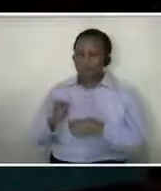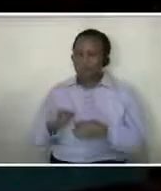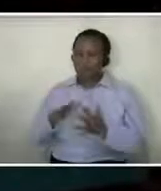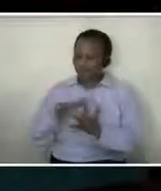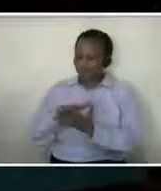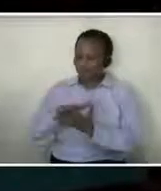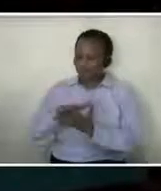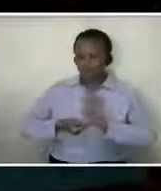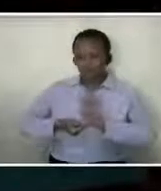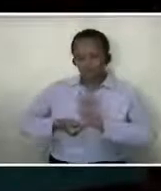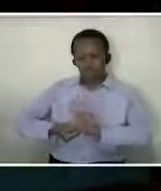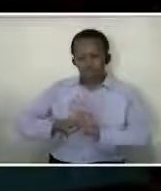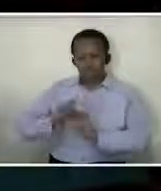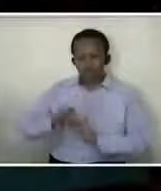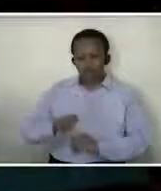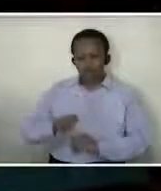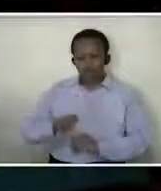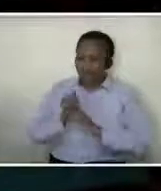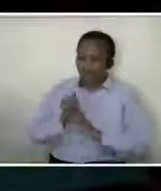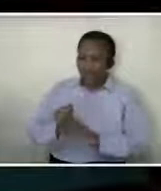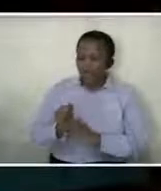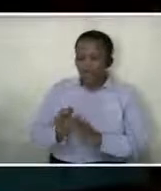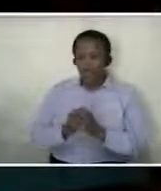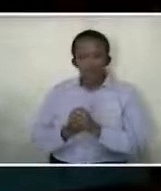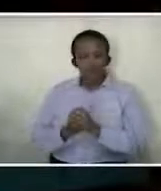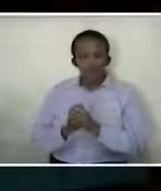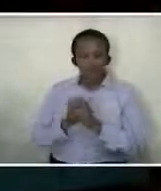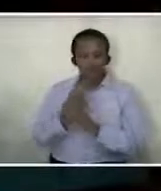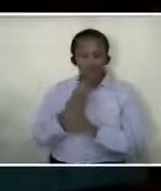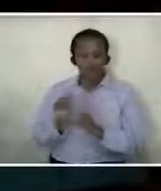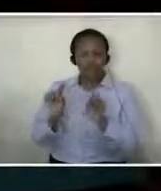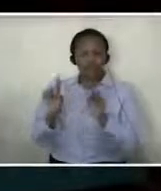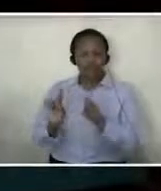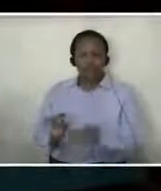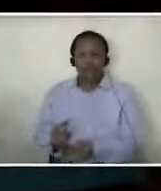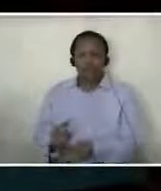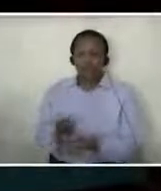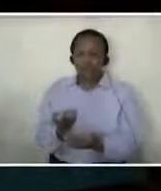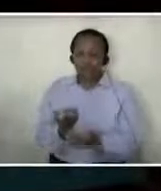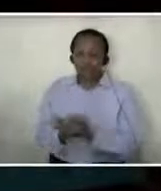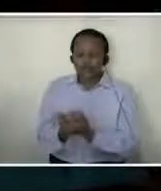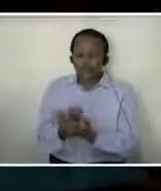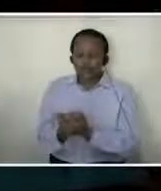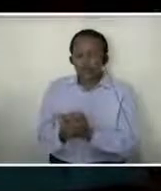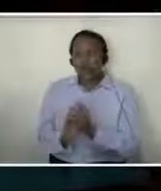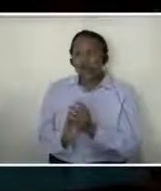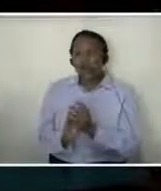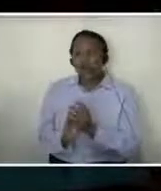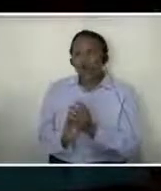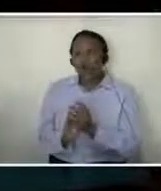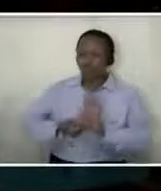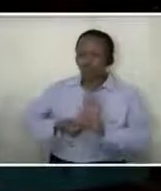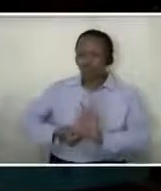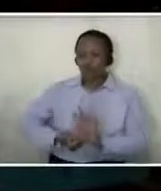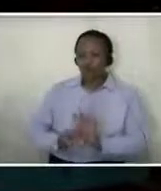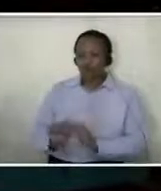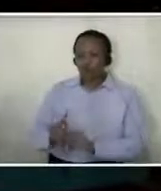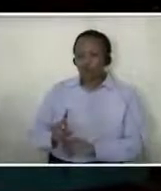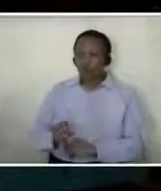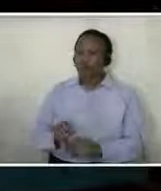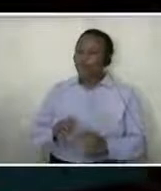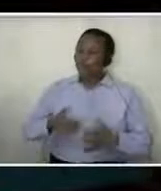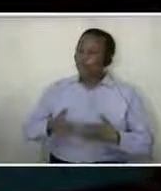which in turn leads to growth. And growth, especially economic growth, is something our country is in dire need